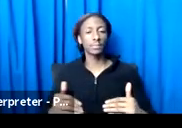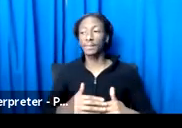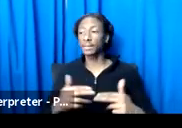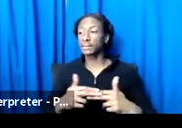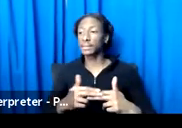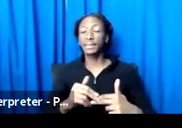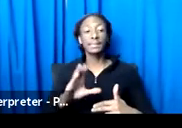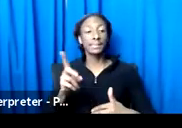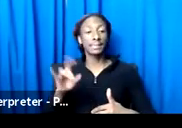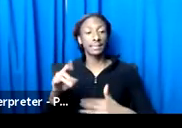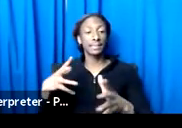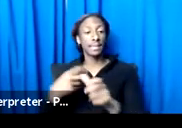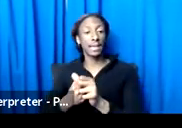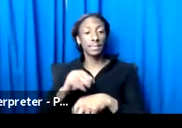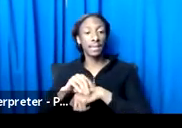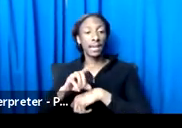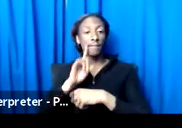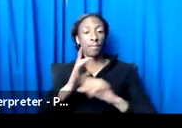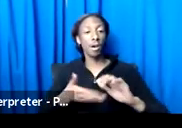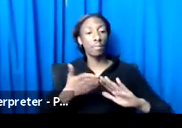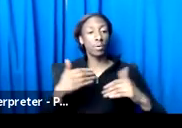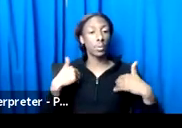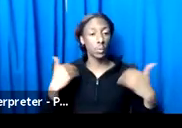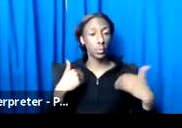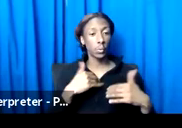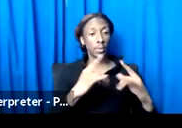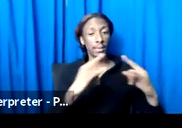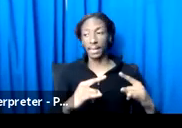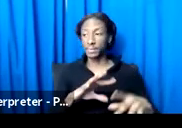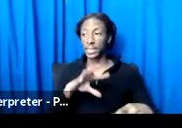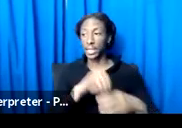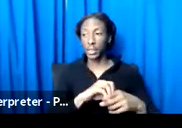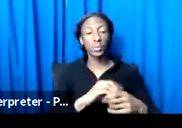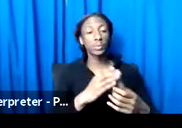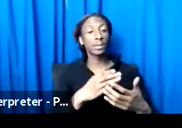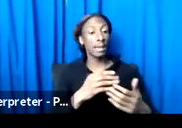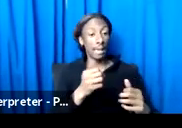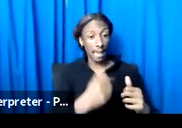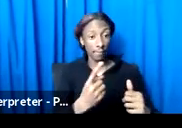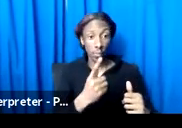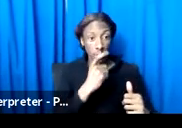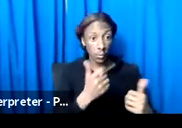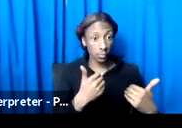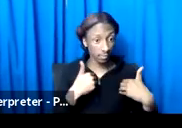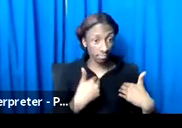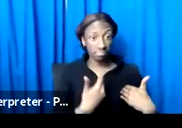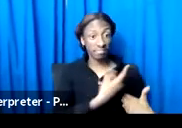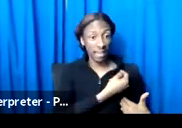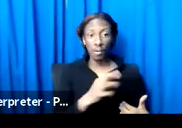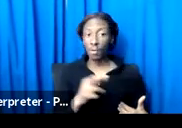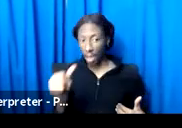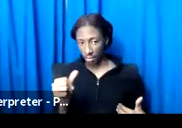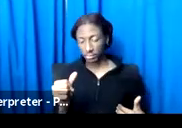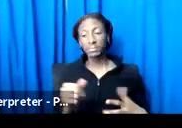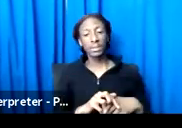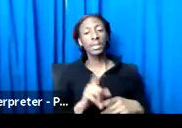CDC's updated guidance for operating youth camps includes sections of guidance based on whether everyone at the camp is fully vaccinated or not. Let's start by